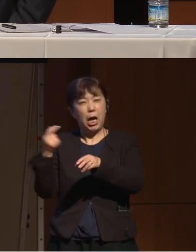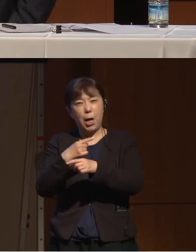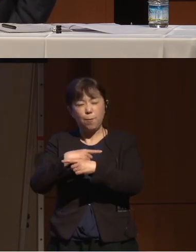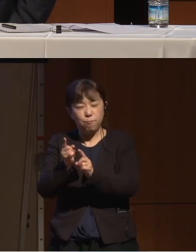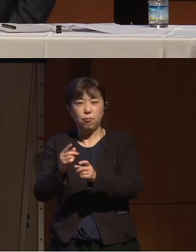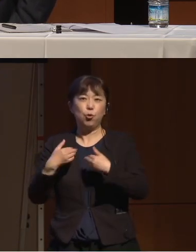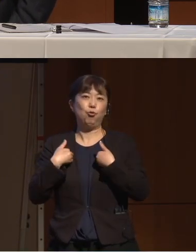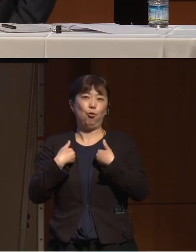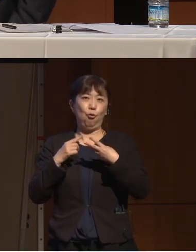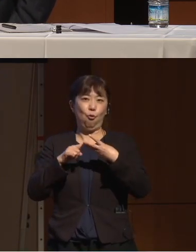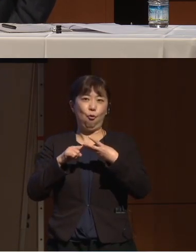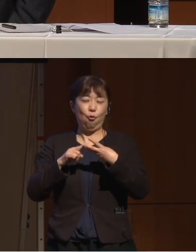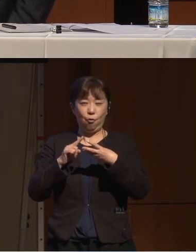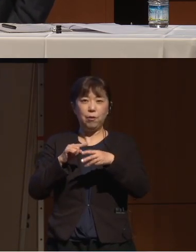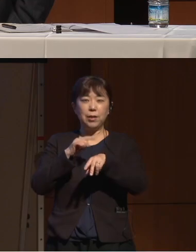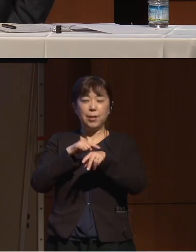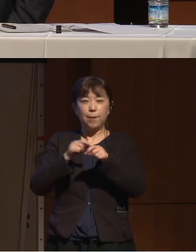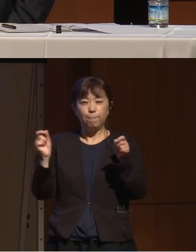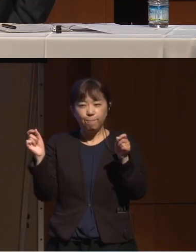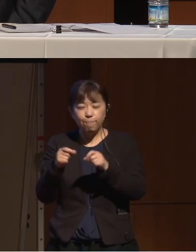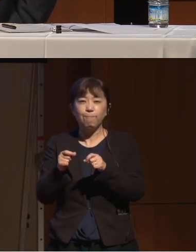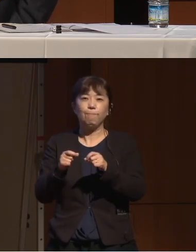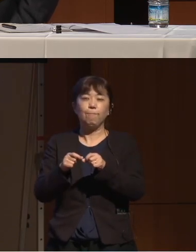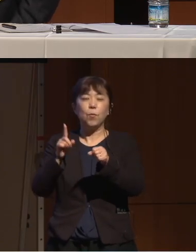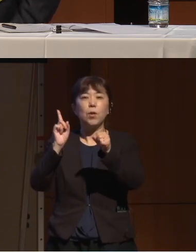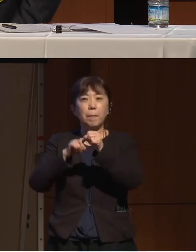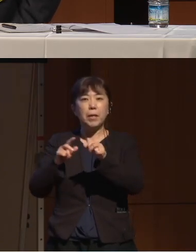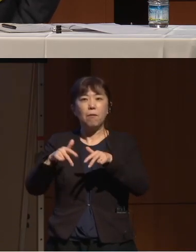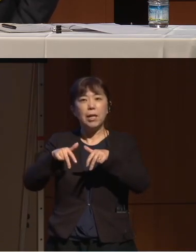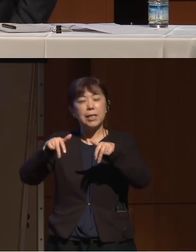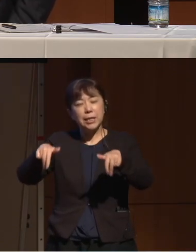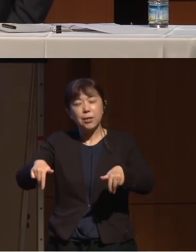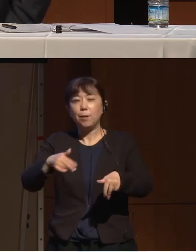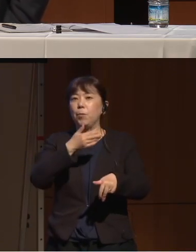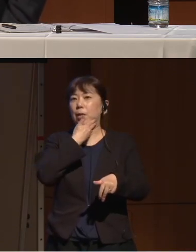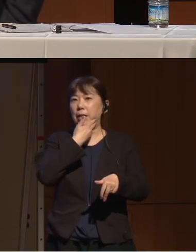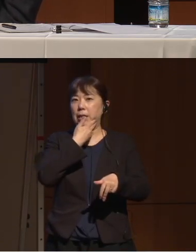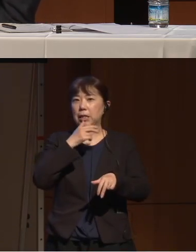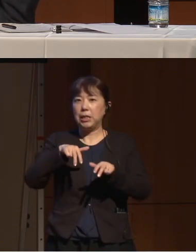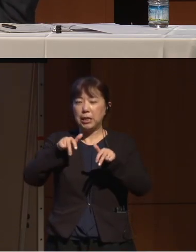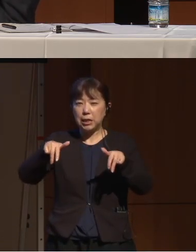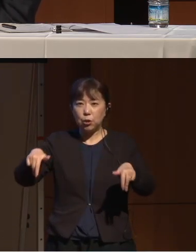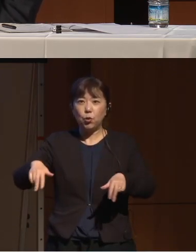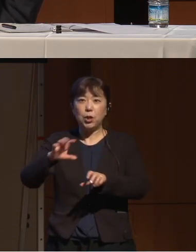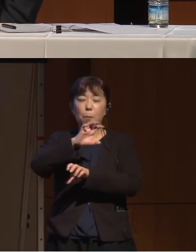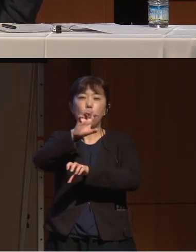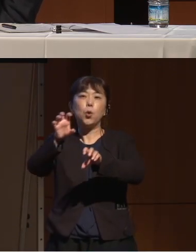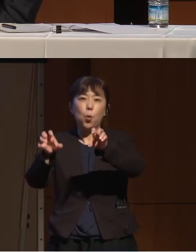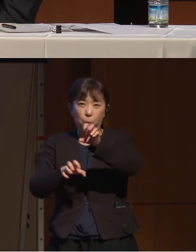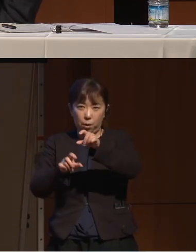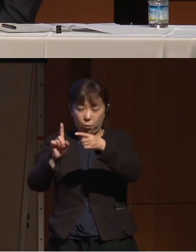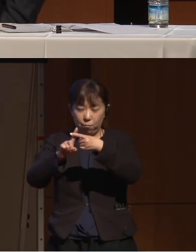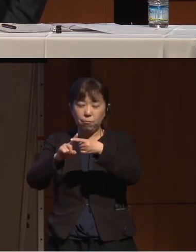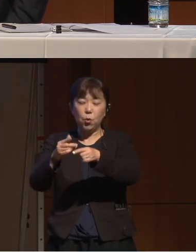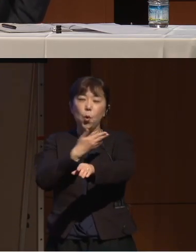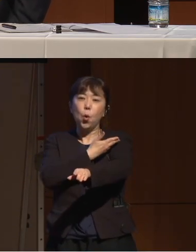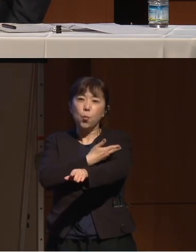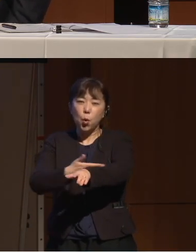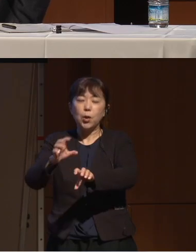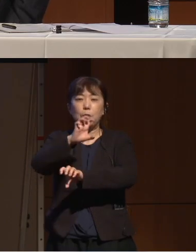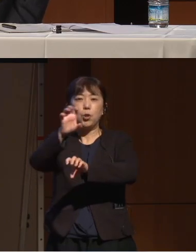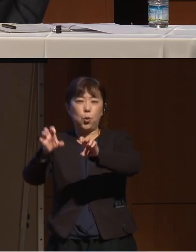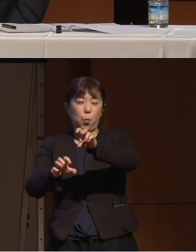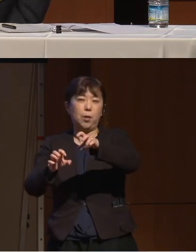need a kind of a system innovation and process innovation and collaboration across the